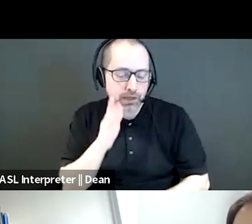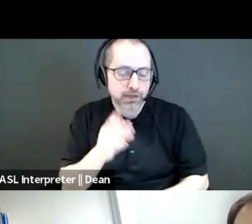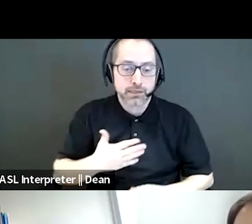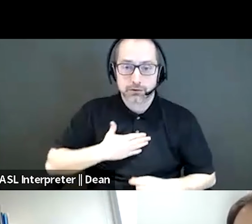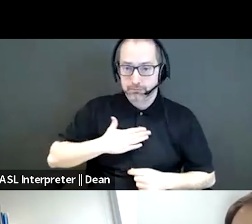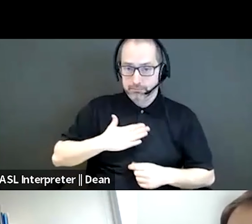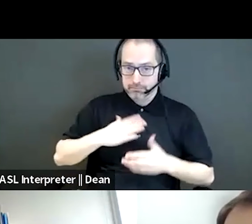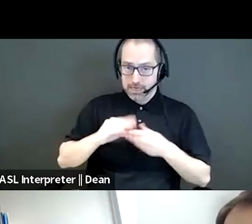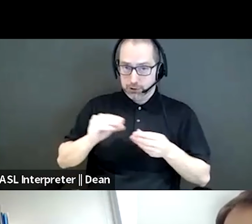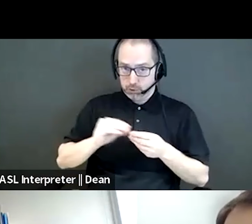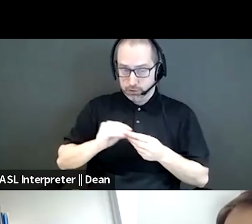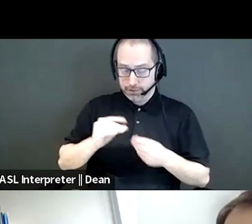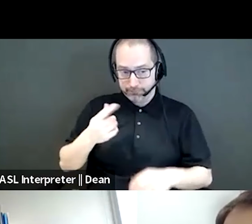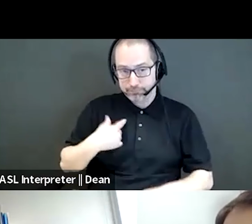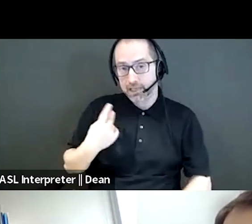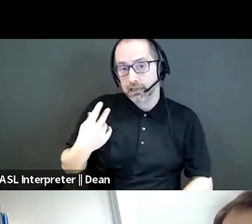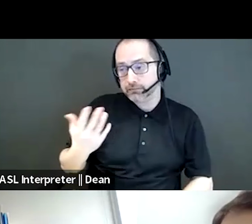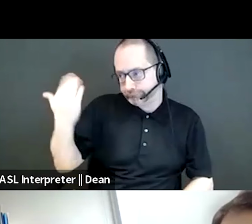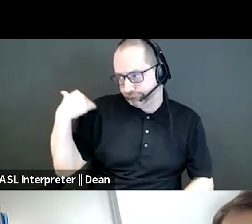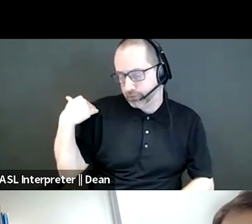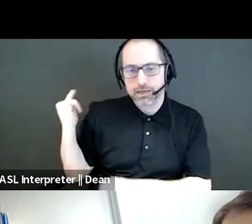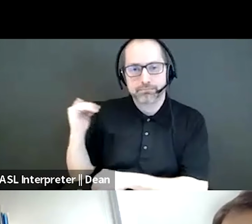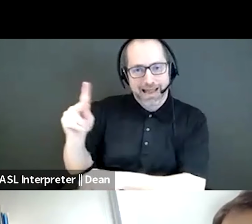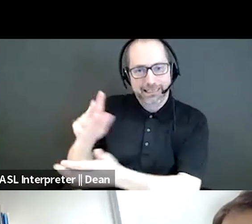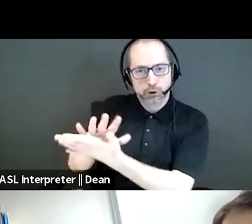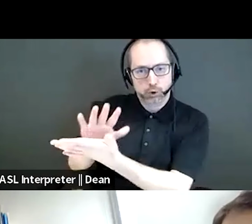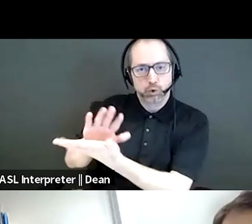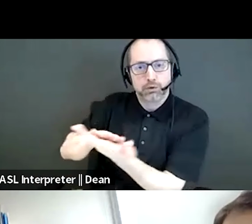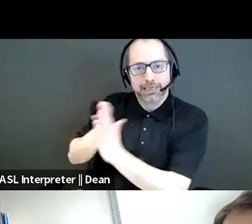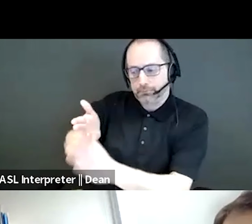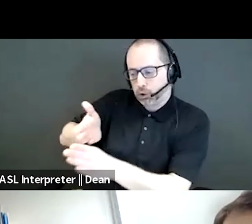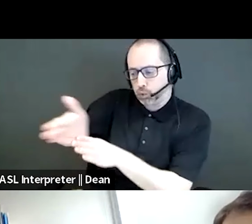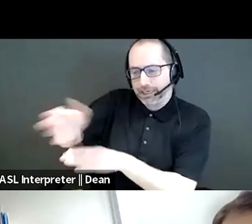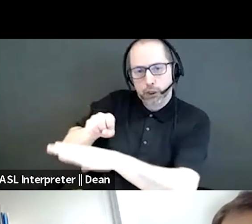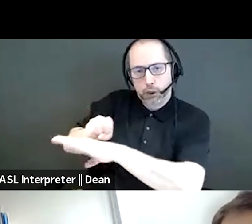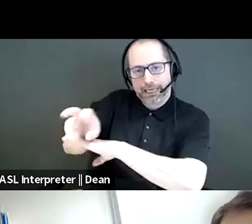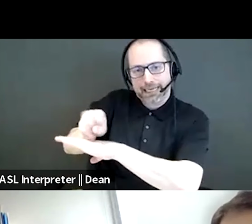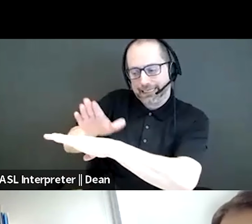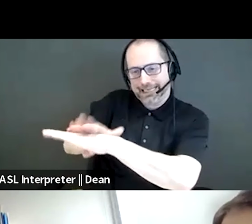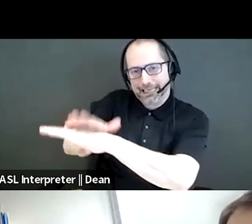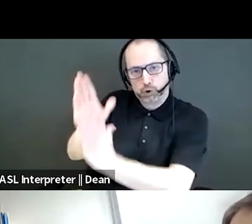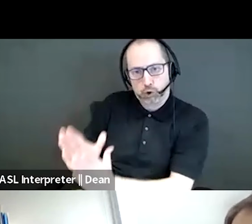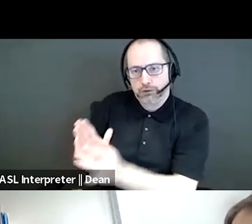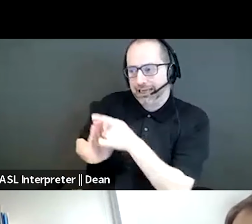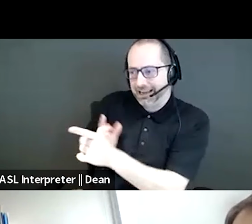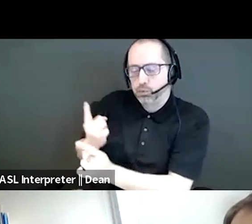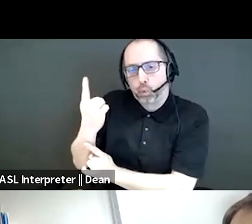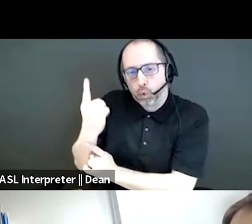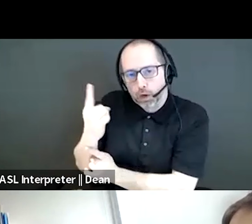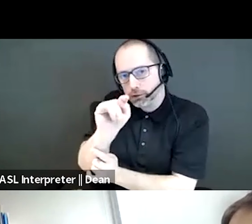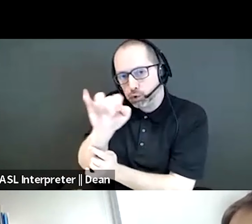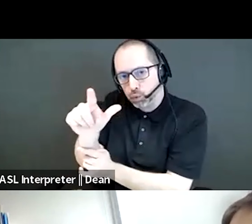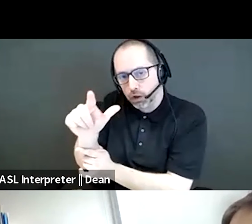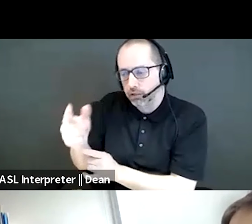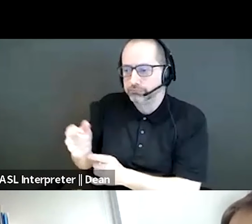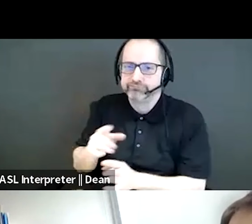to school to learn to be a career counselor, I did one tool, and everybody in our course took it. And I